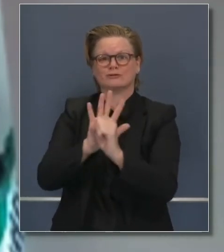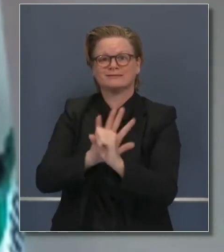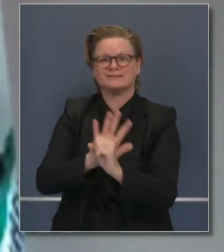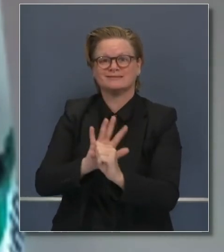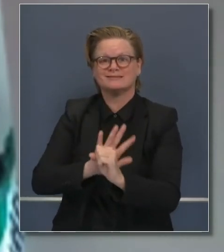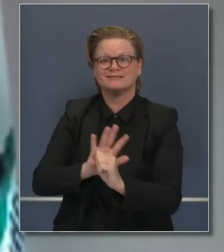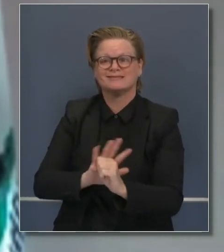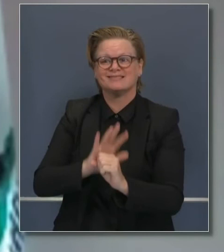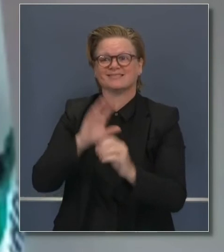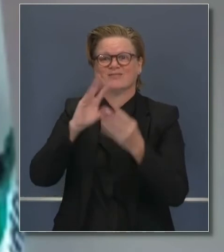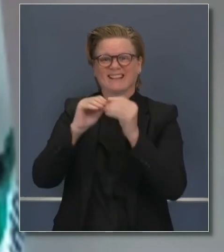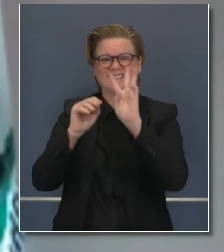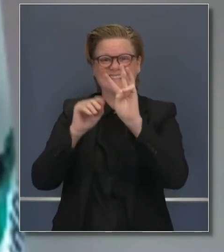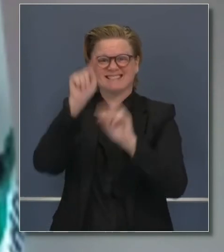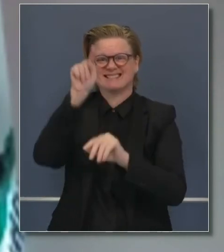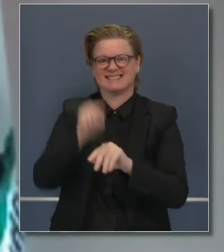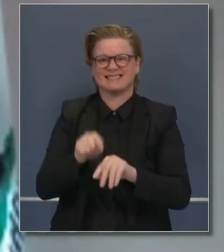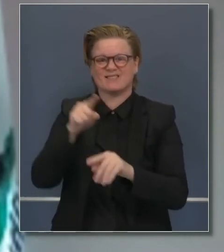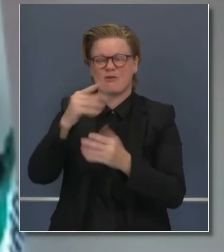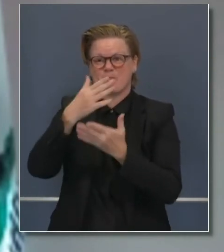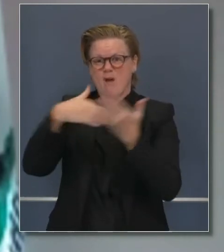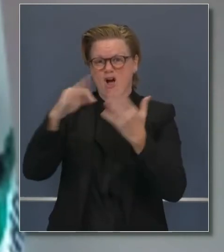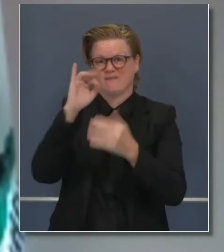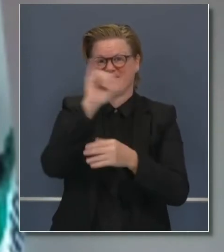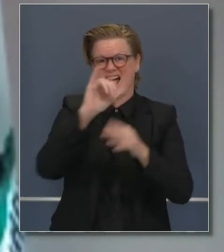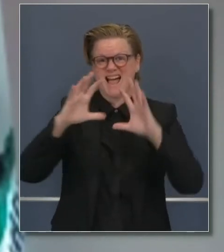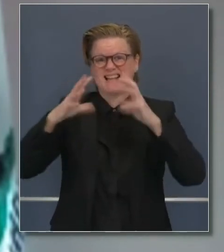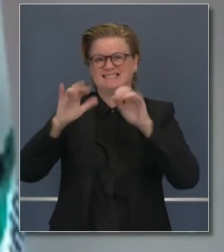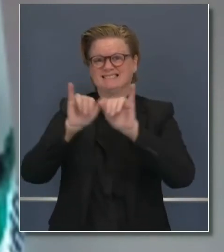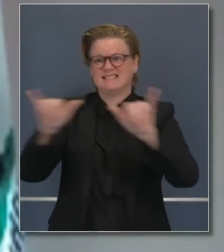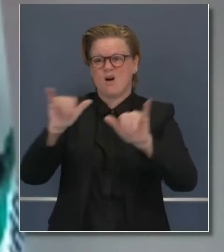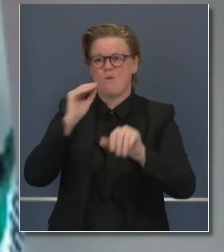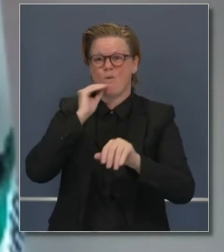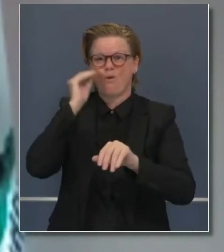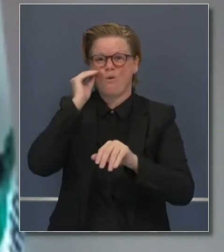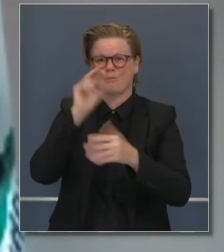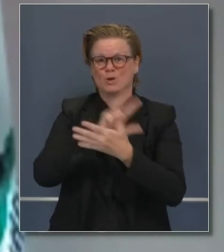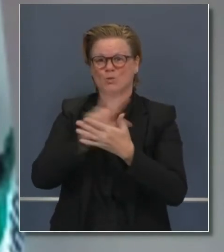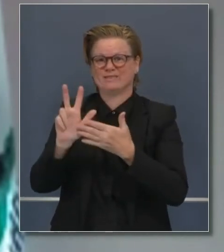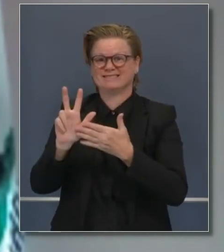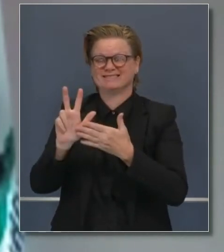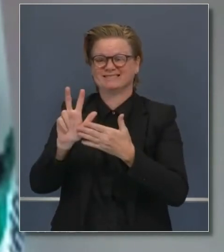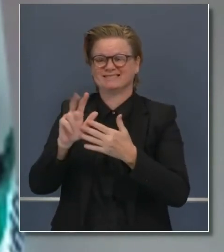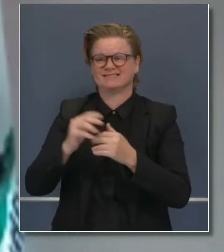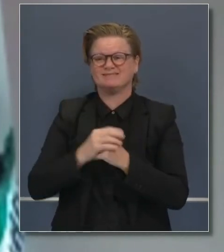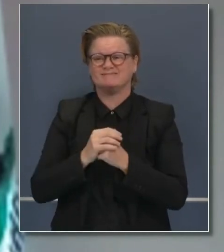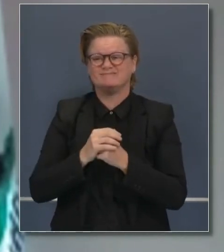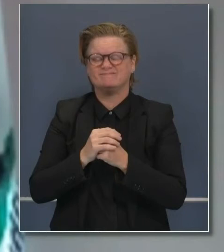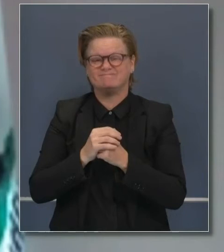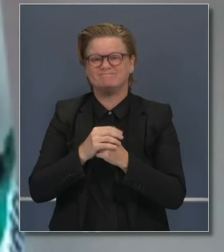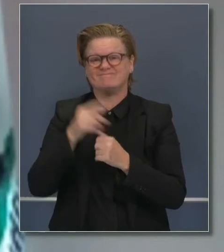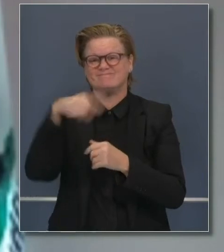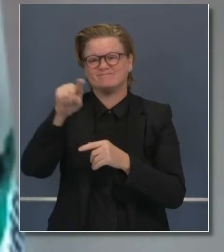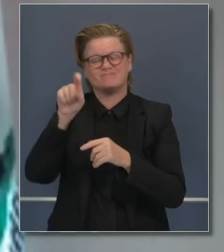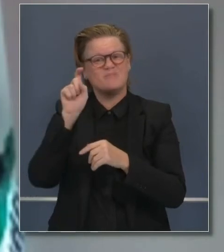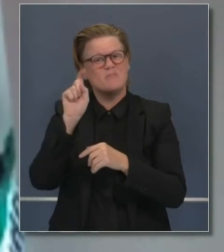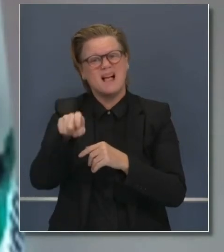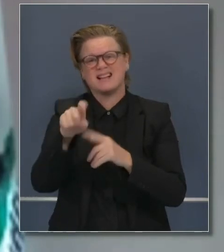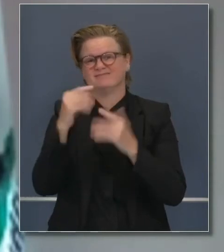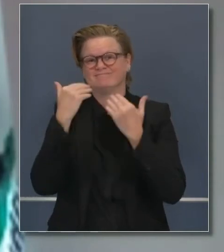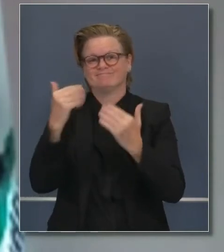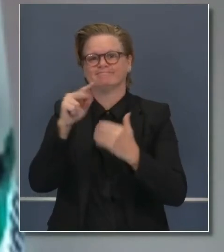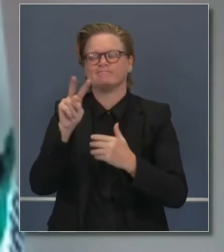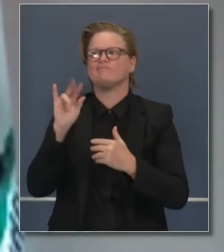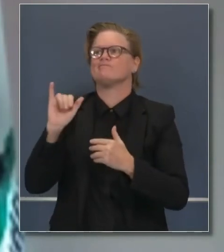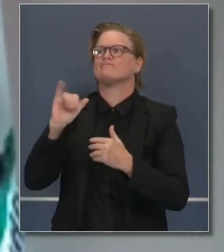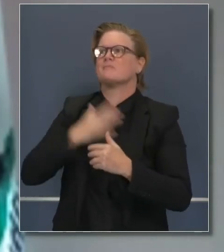and the order is in place, we're actually asking you to restrict that travel, cancel plans, make sure that you